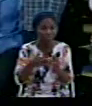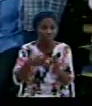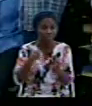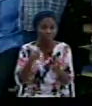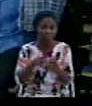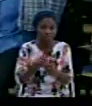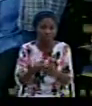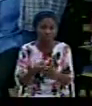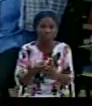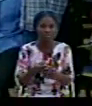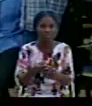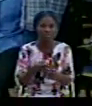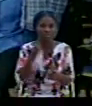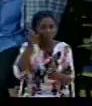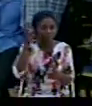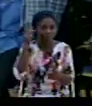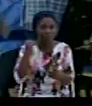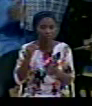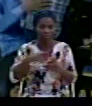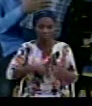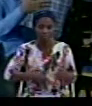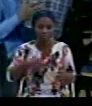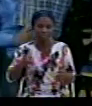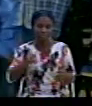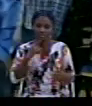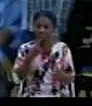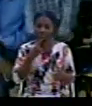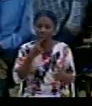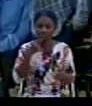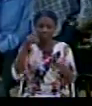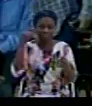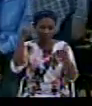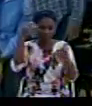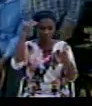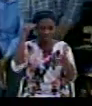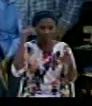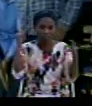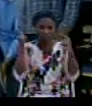serious headache. Whenever she laughs or whenever she does